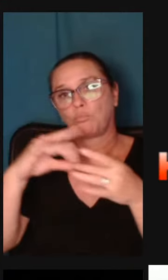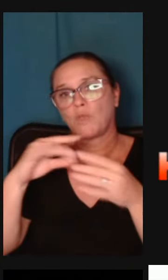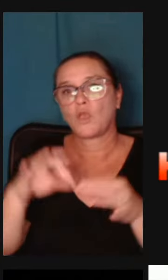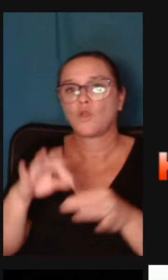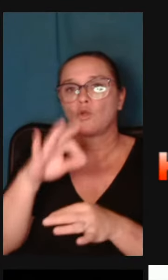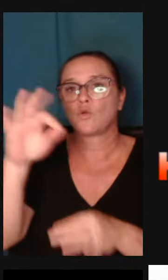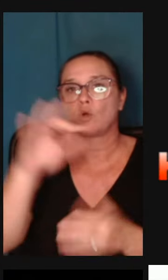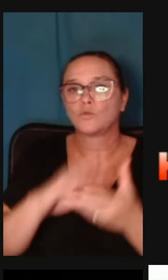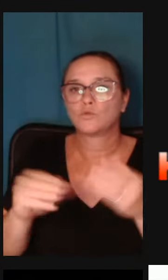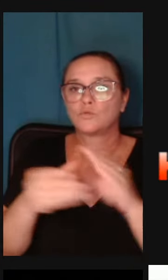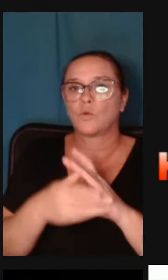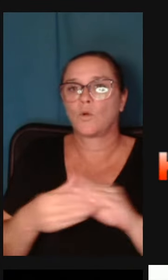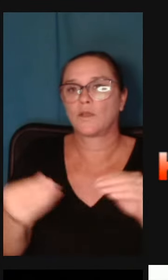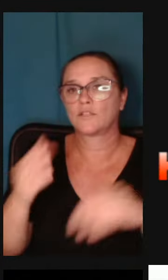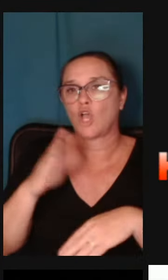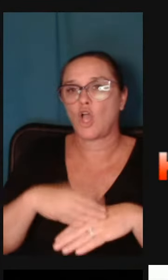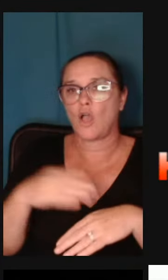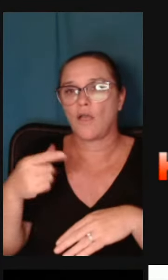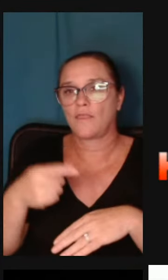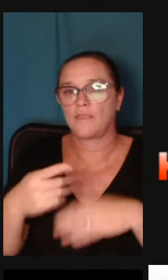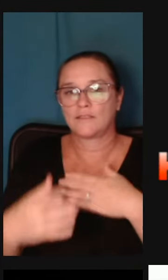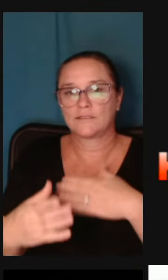of a bright full moon.